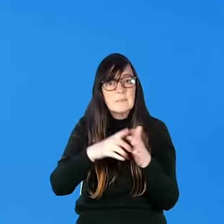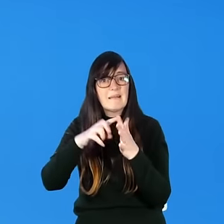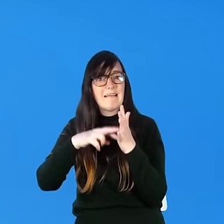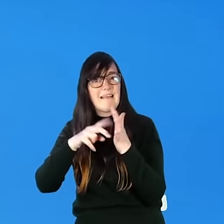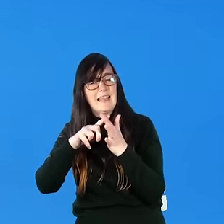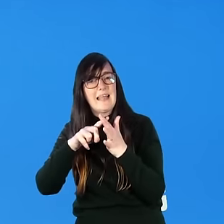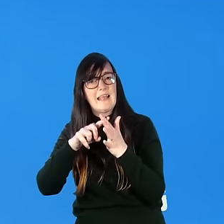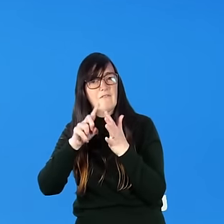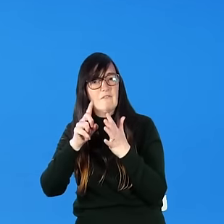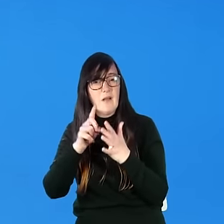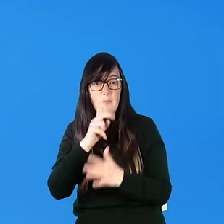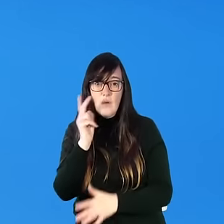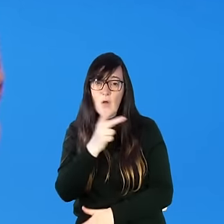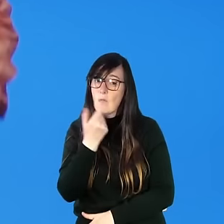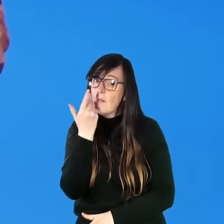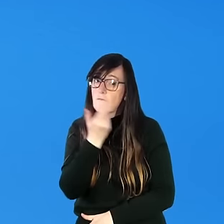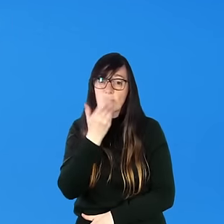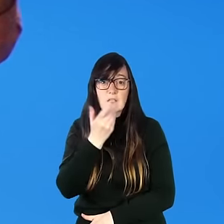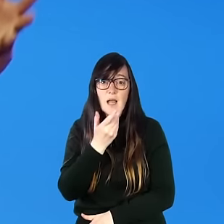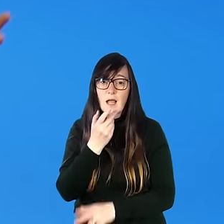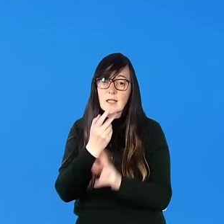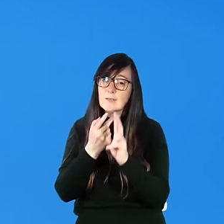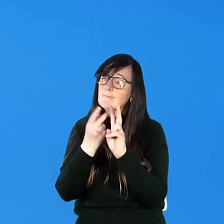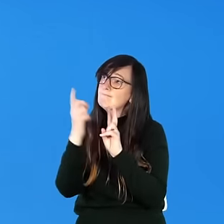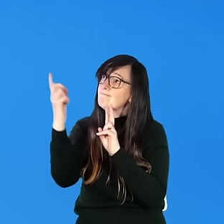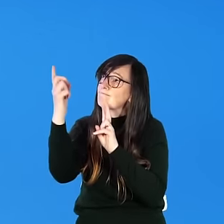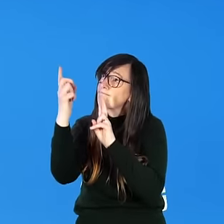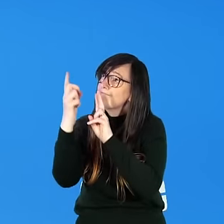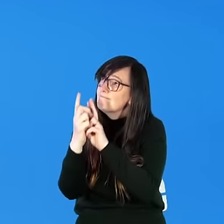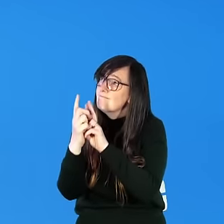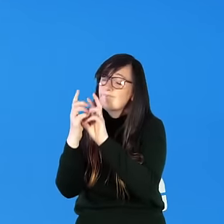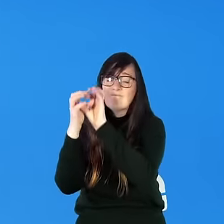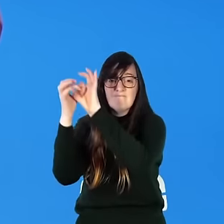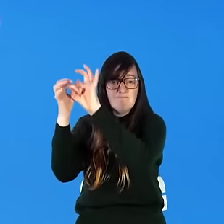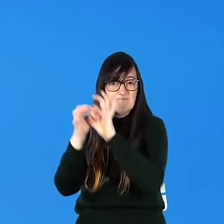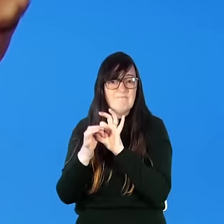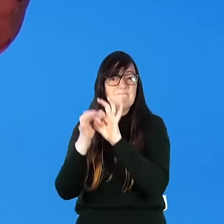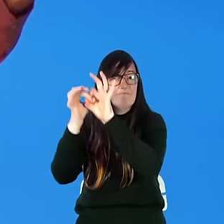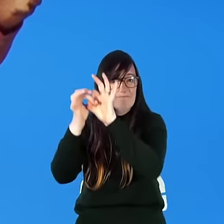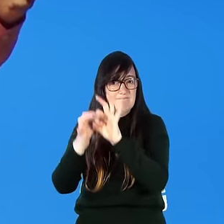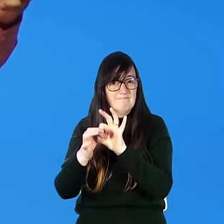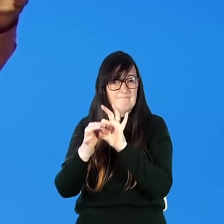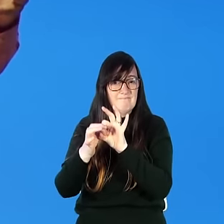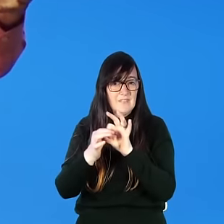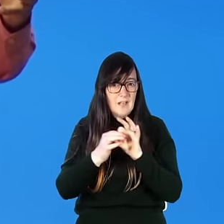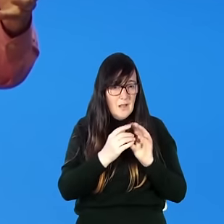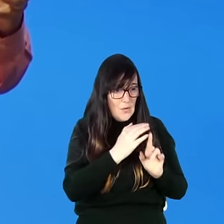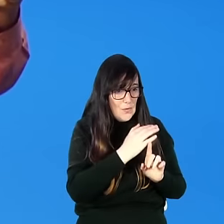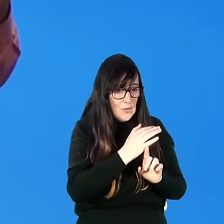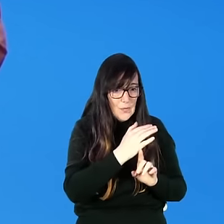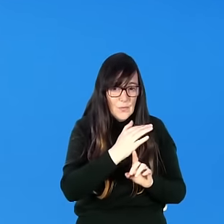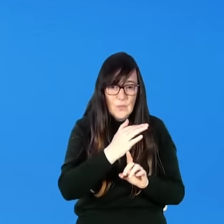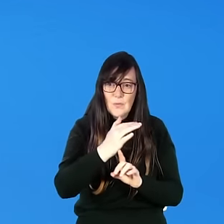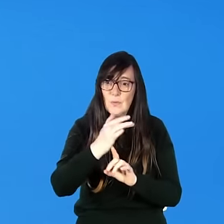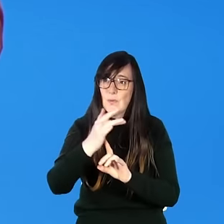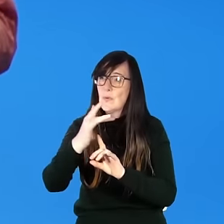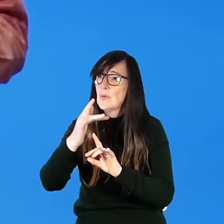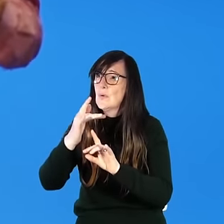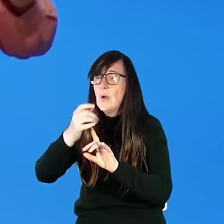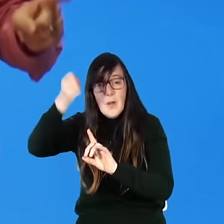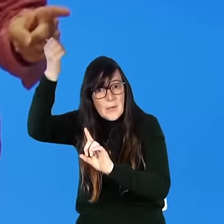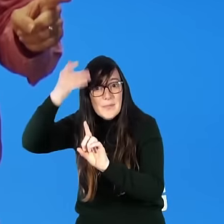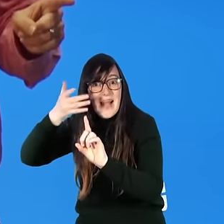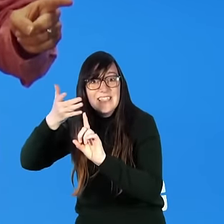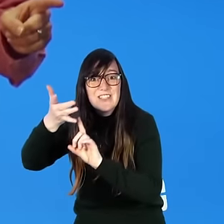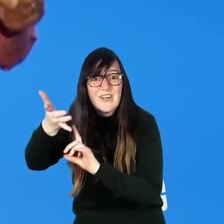mission mandate, ultimately, that gained further momentum after the coming of Christ and the outpouring of the Holy Spirit at Pentecost. But you don't have to wait